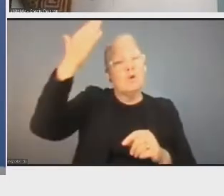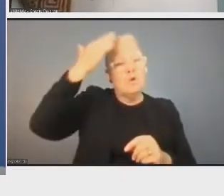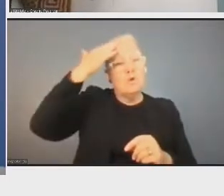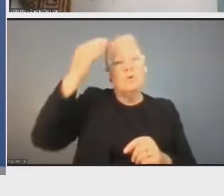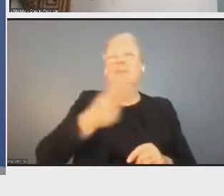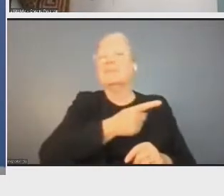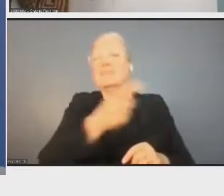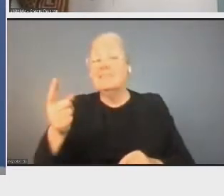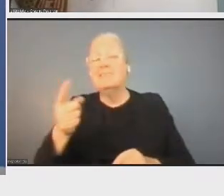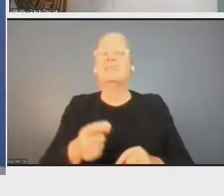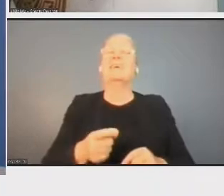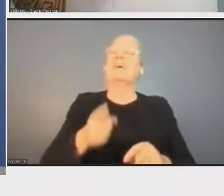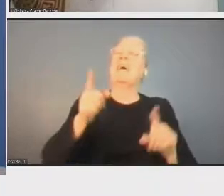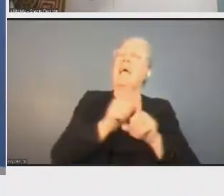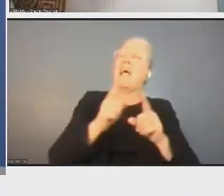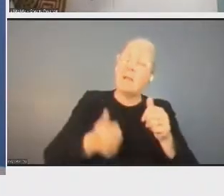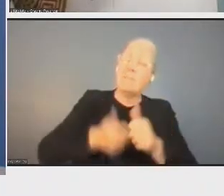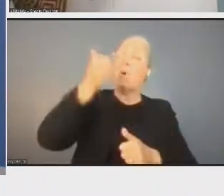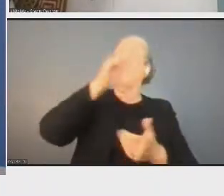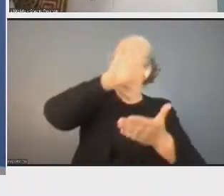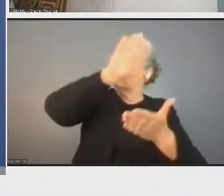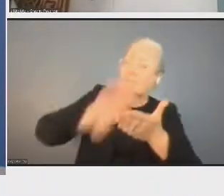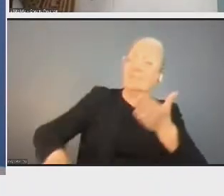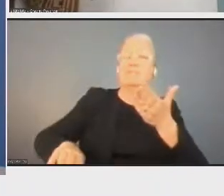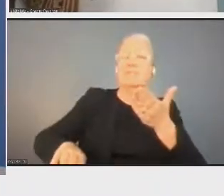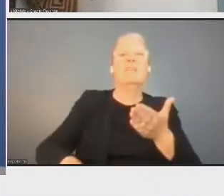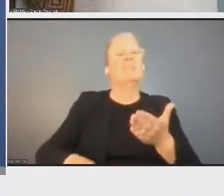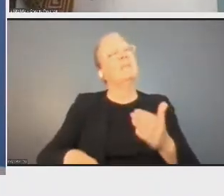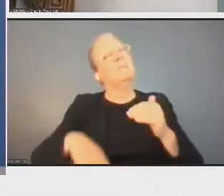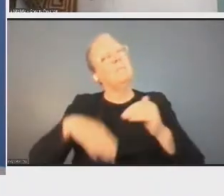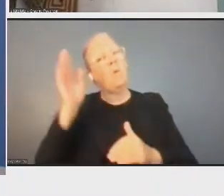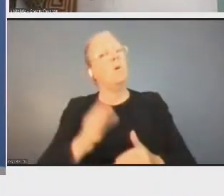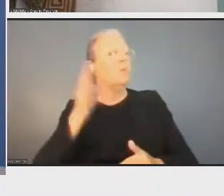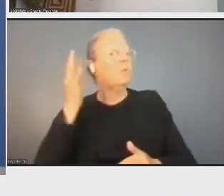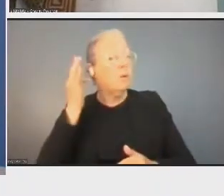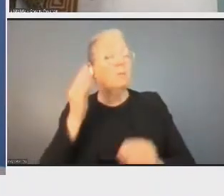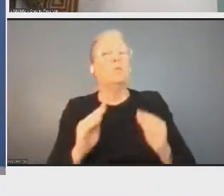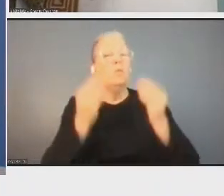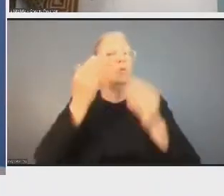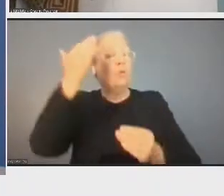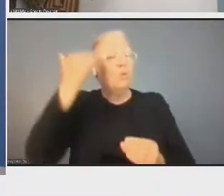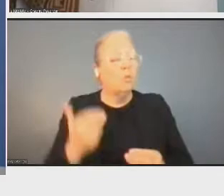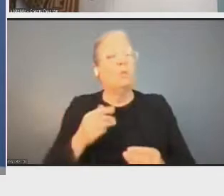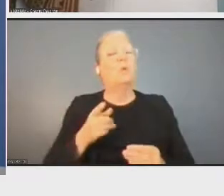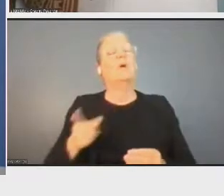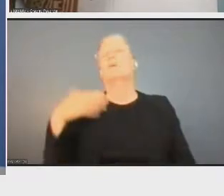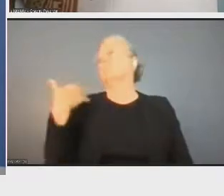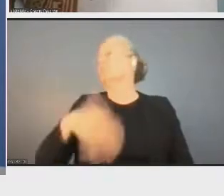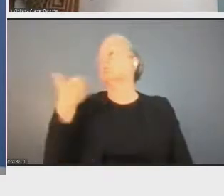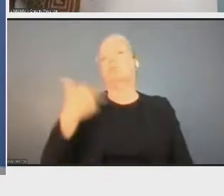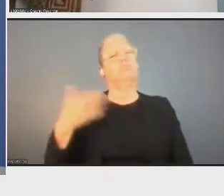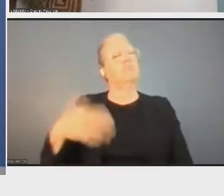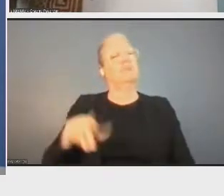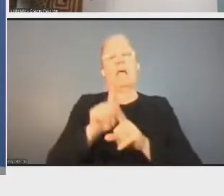most marginalized, most often women and girls, suffer the most brunt of the crisis and